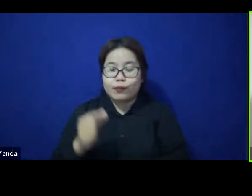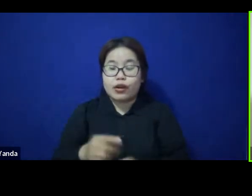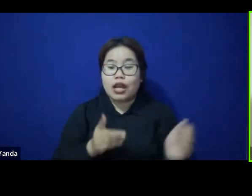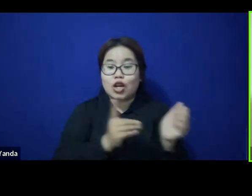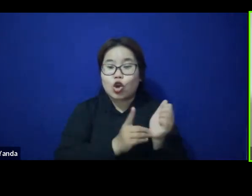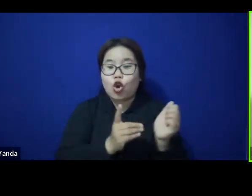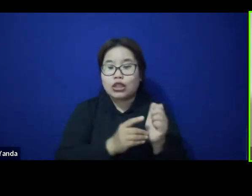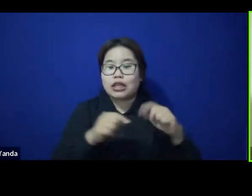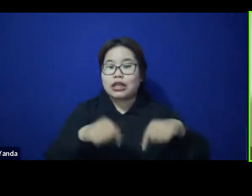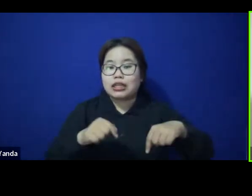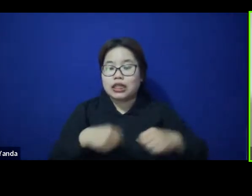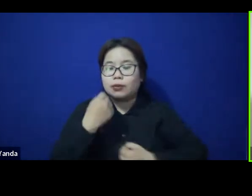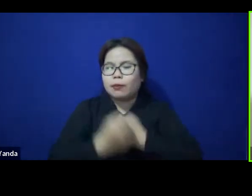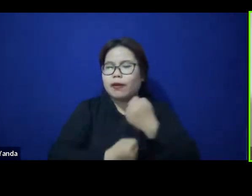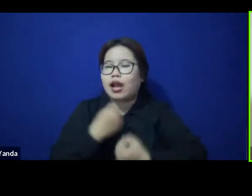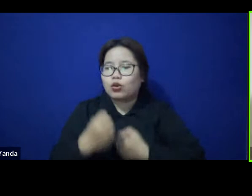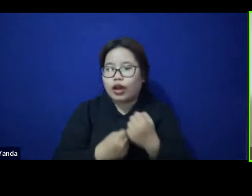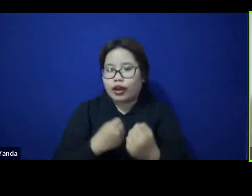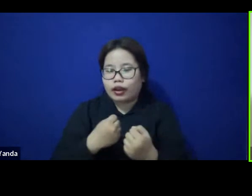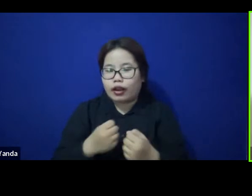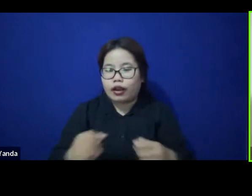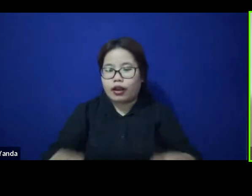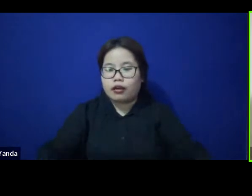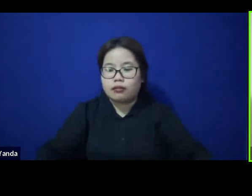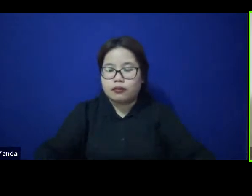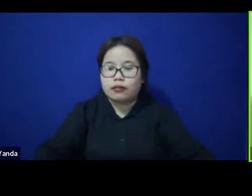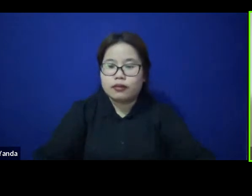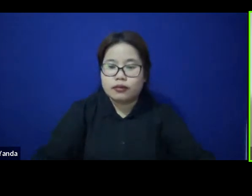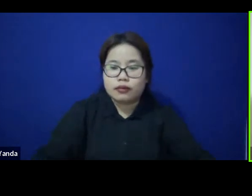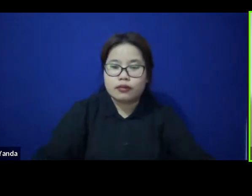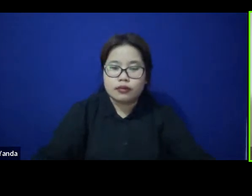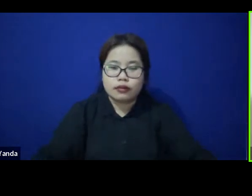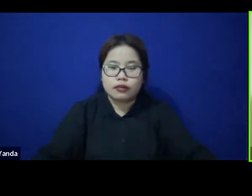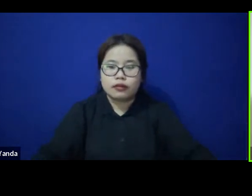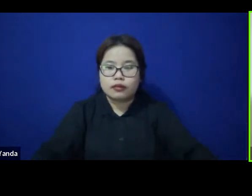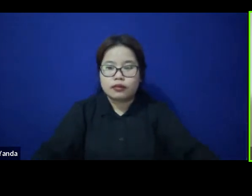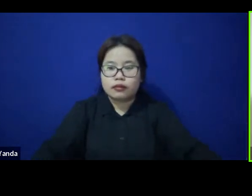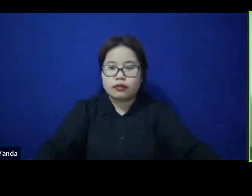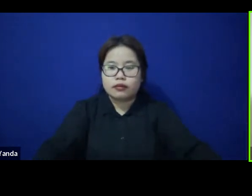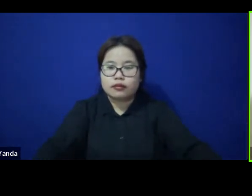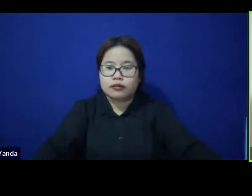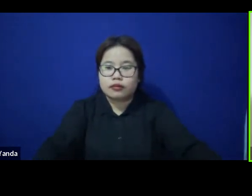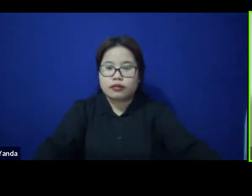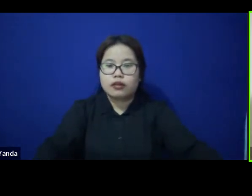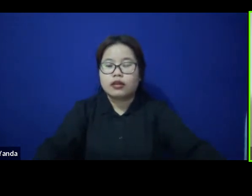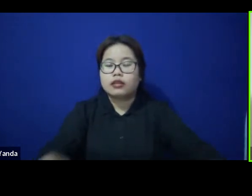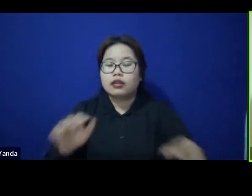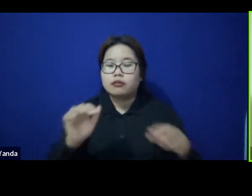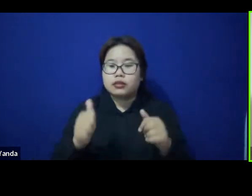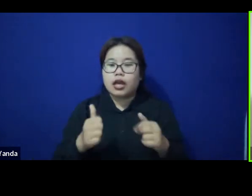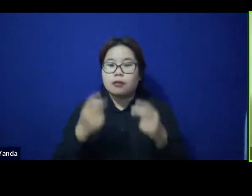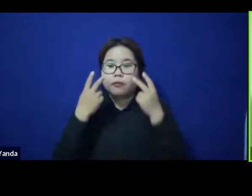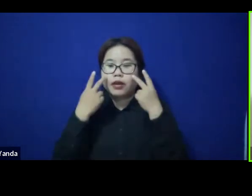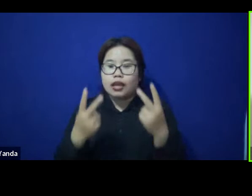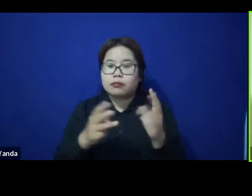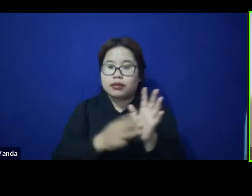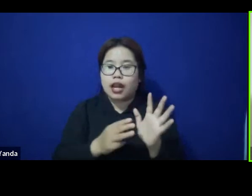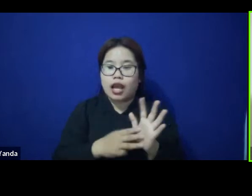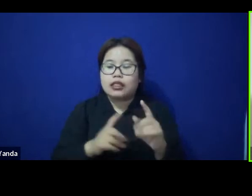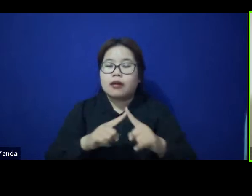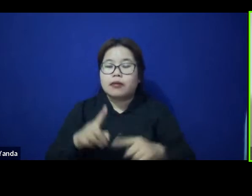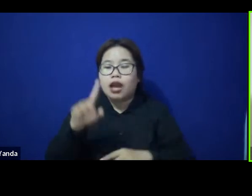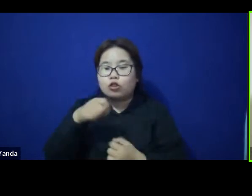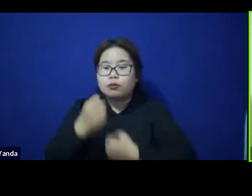disability and to watch for issues. But she needed to run scans. She needed to do